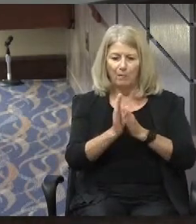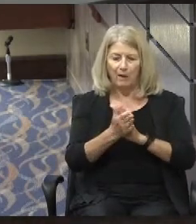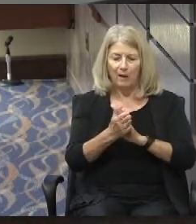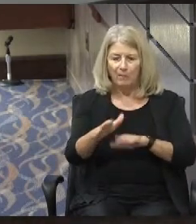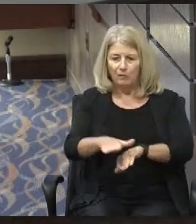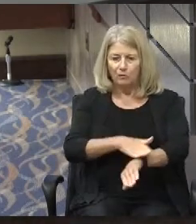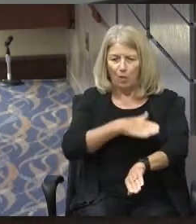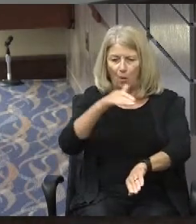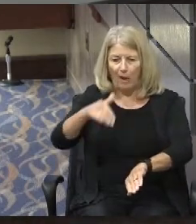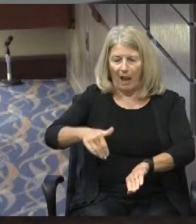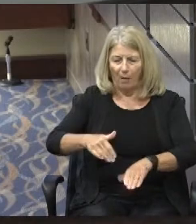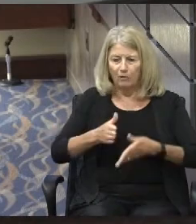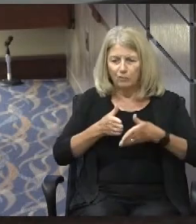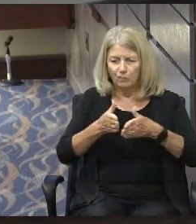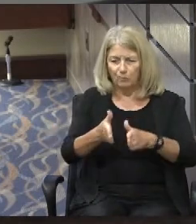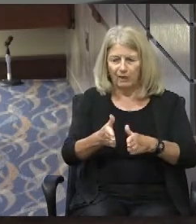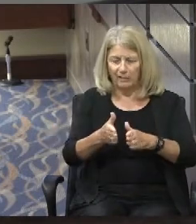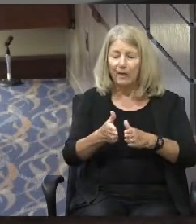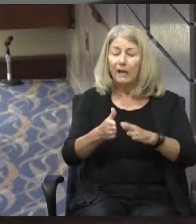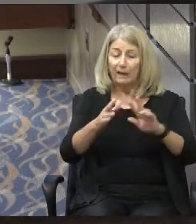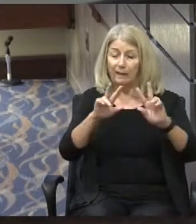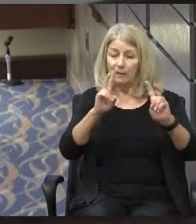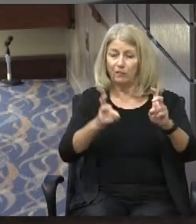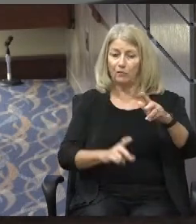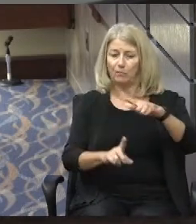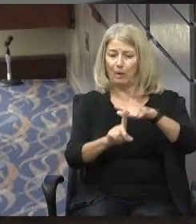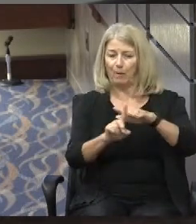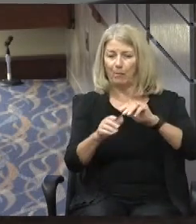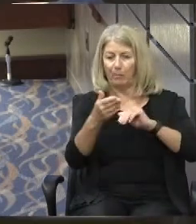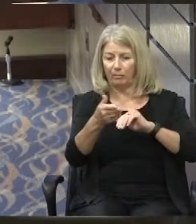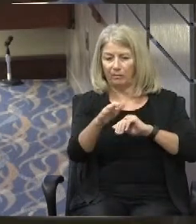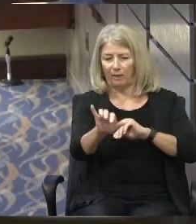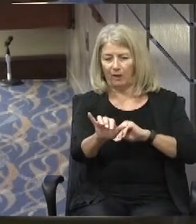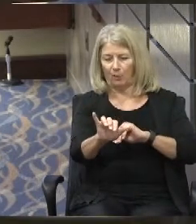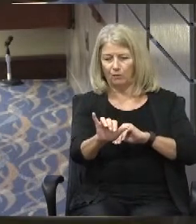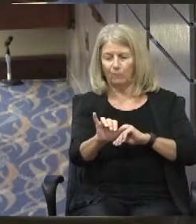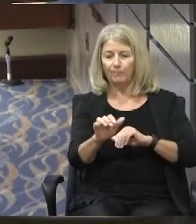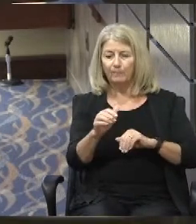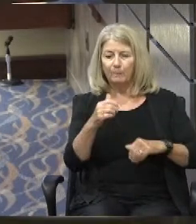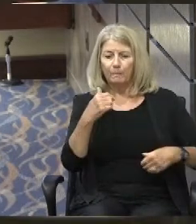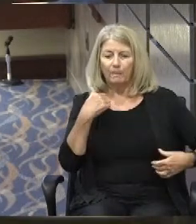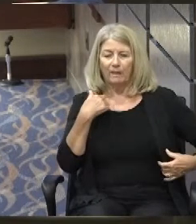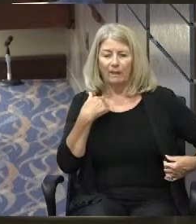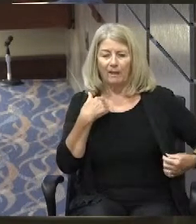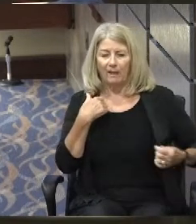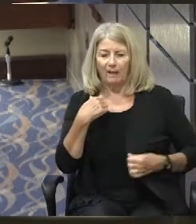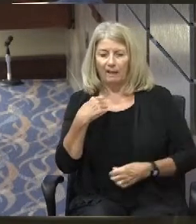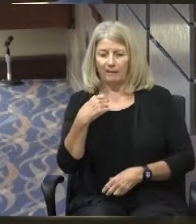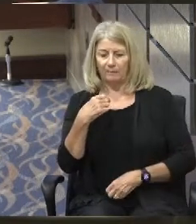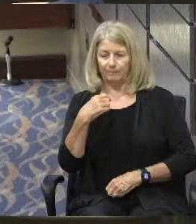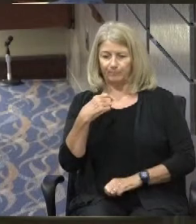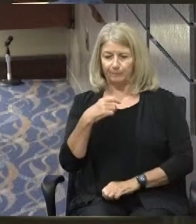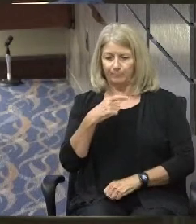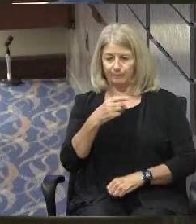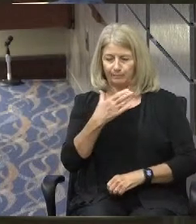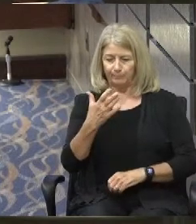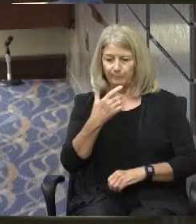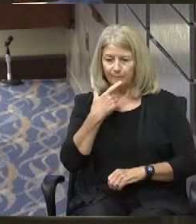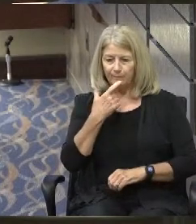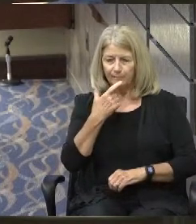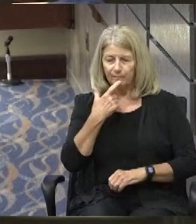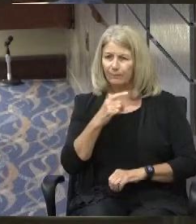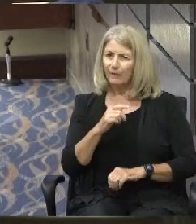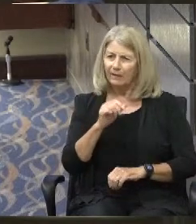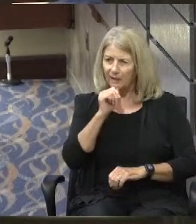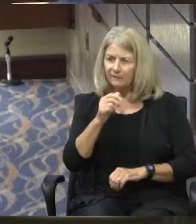kind of issues are coming up out there too. I did notice that conspicuous in its absence was your mention of speed bumps. We